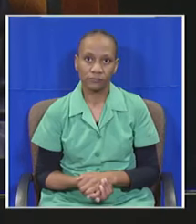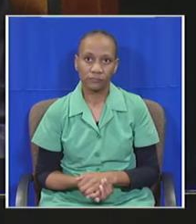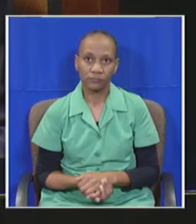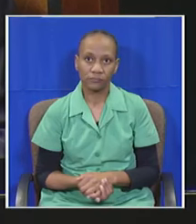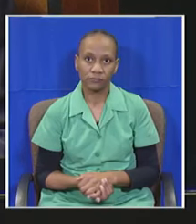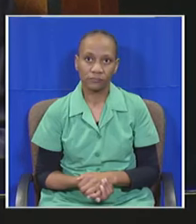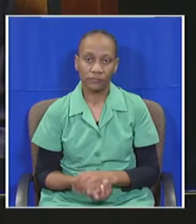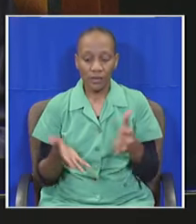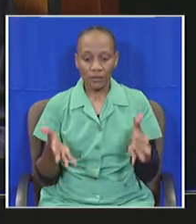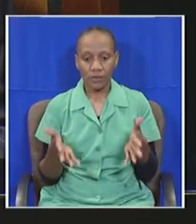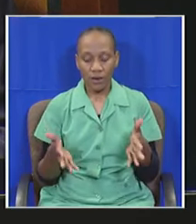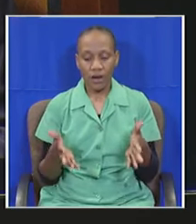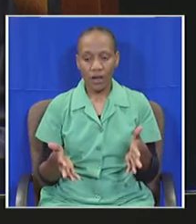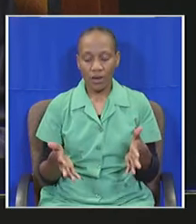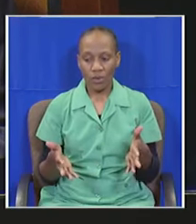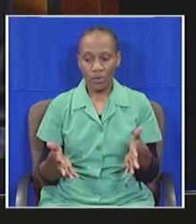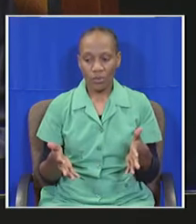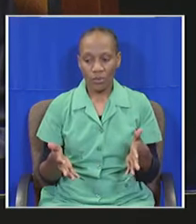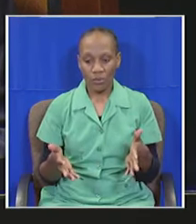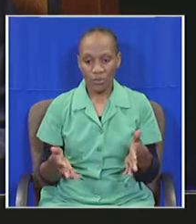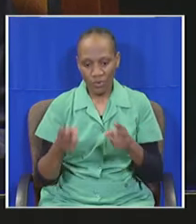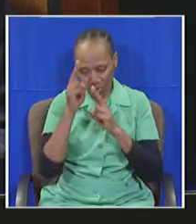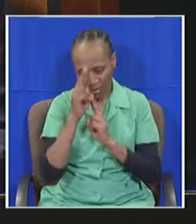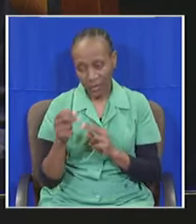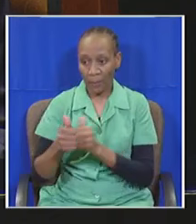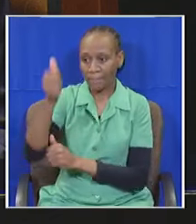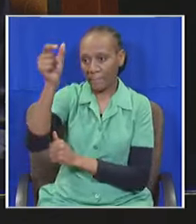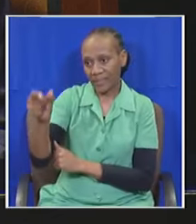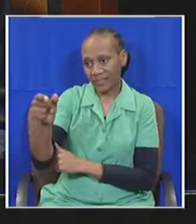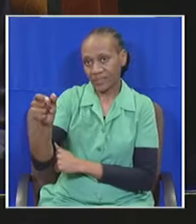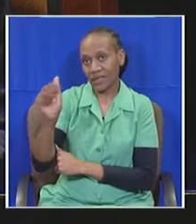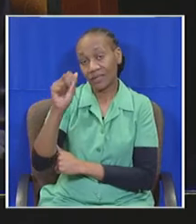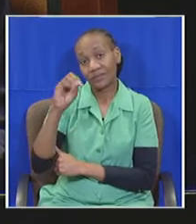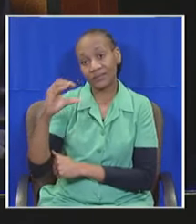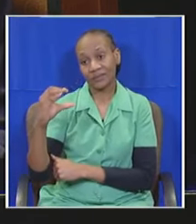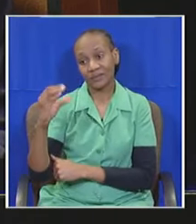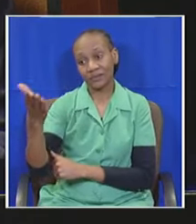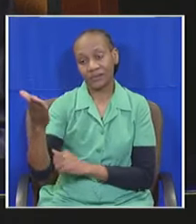I now recognize the Honorable Chief Whip.